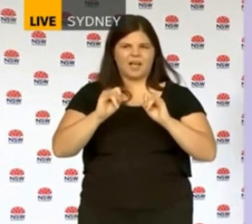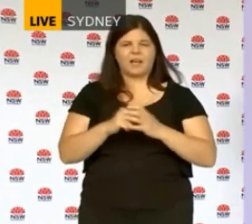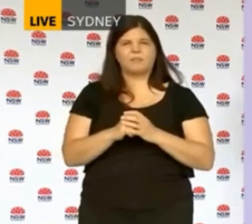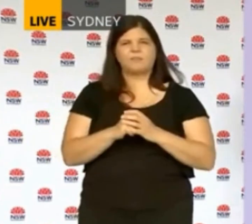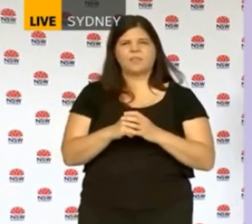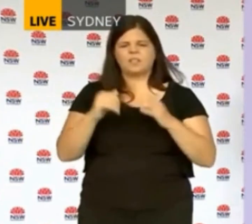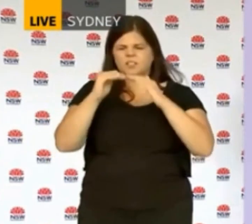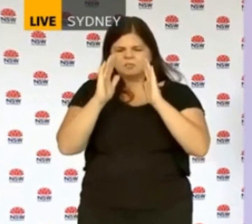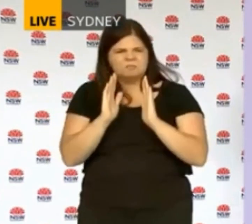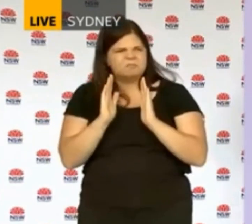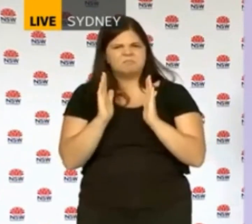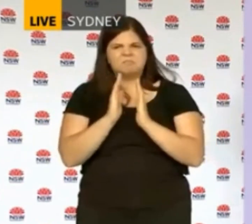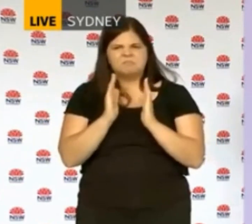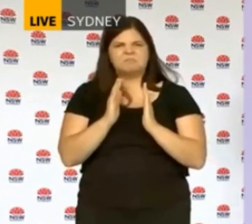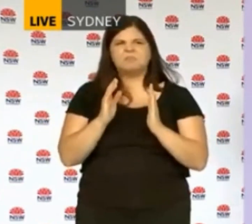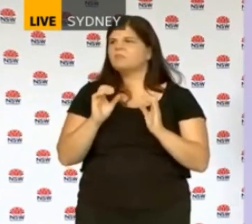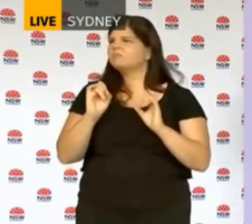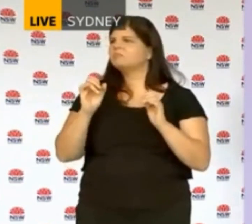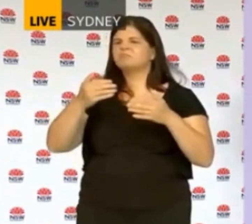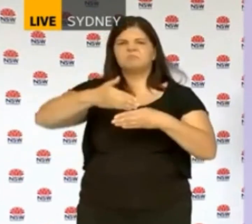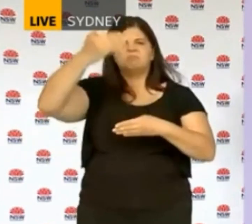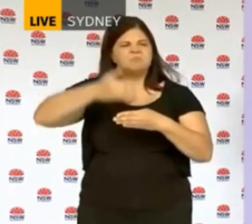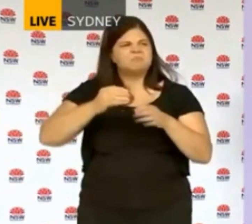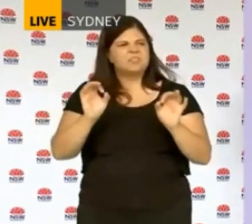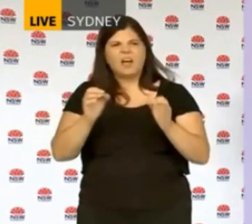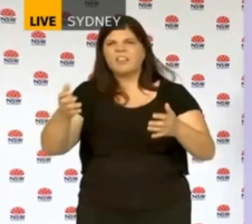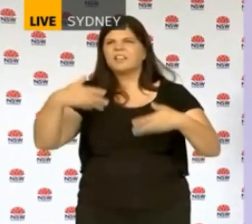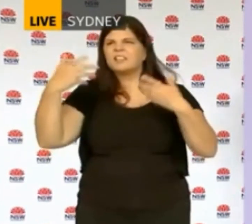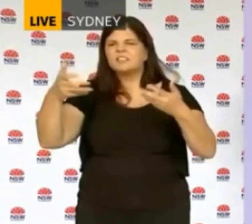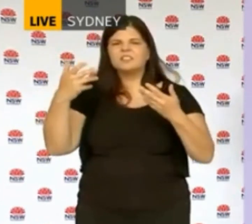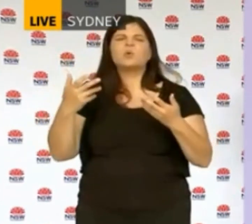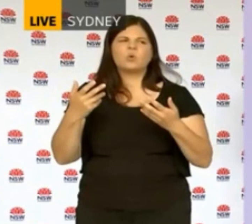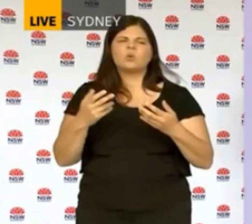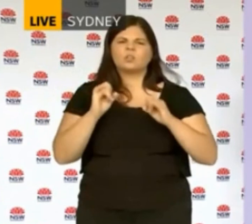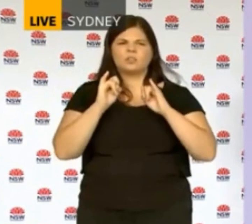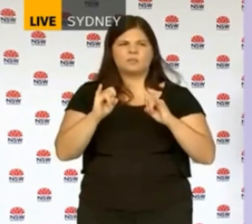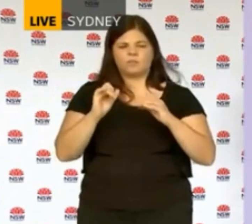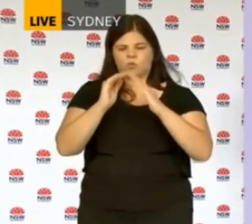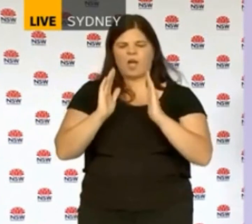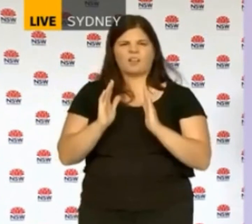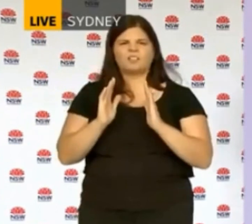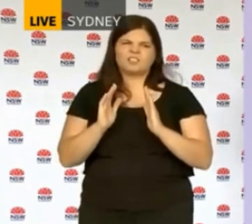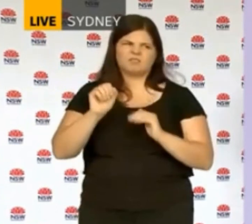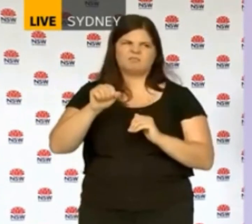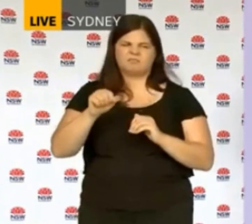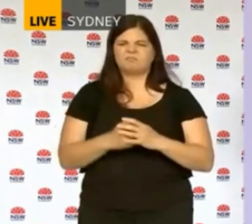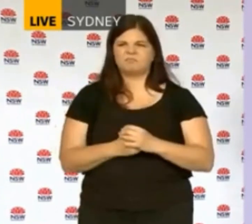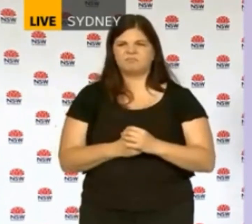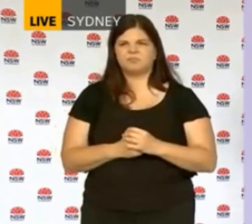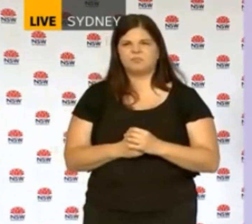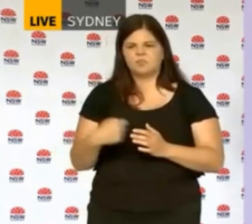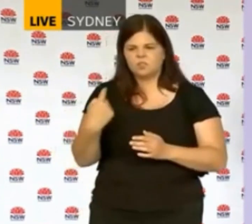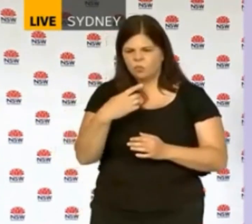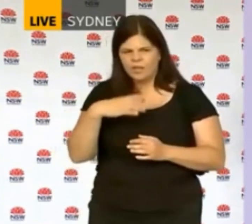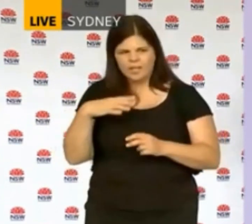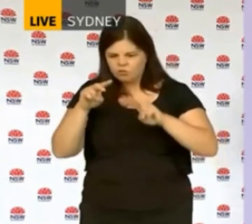Poorly ventilated spaces, indoors, even within households I've mentioned before, are really critical. So obviously those things need